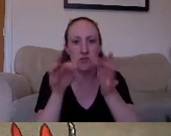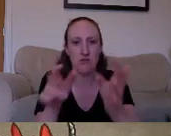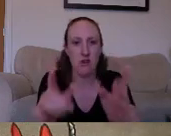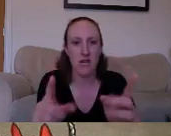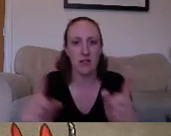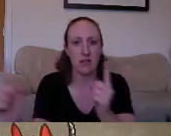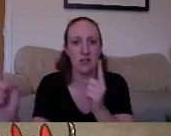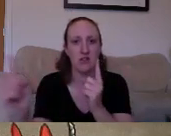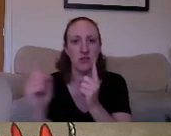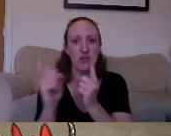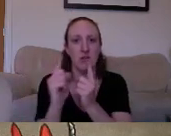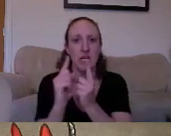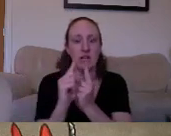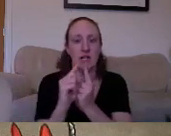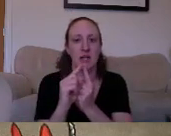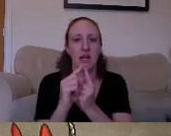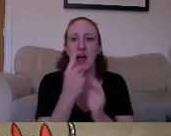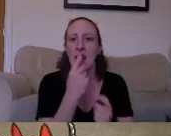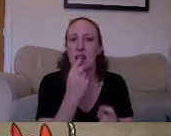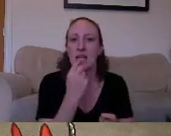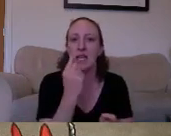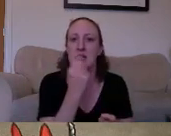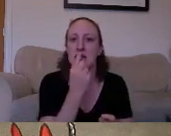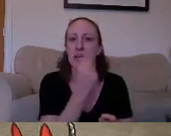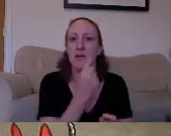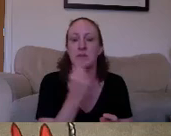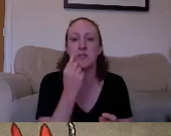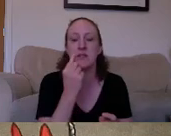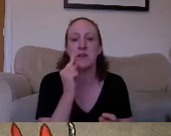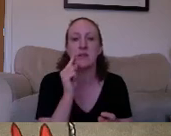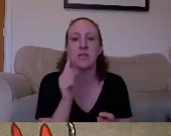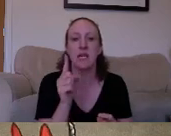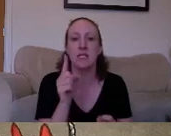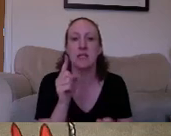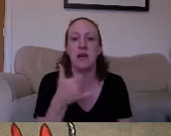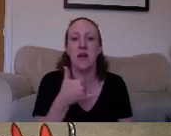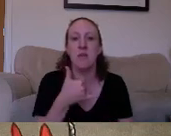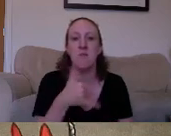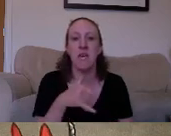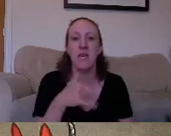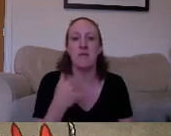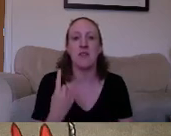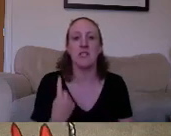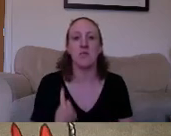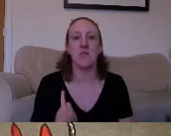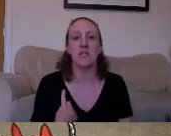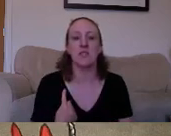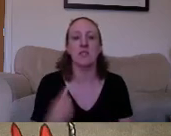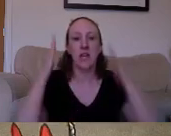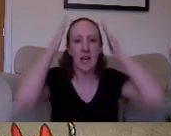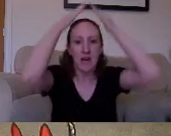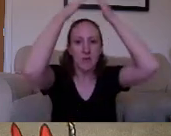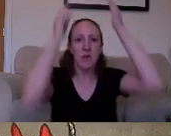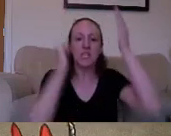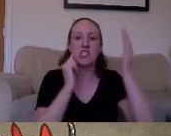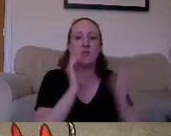The dragon drew nearer and, licking his lips, said, "Maybe this once